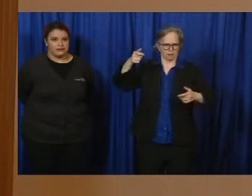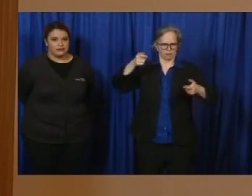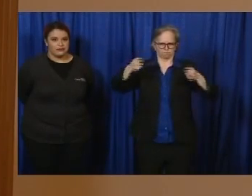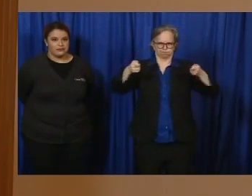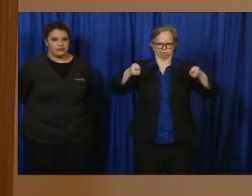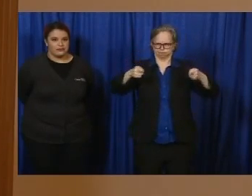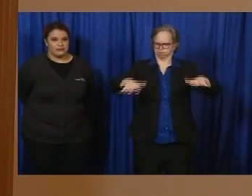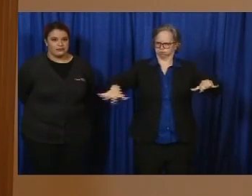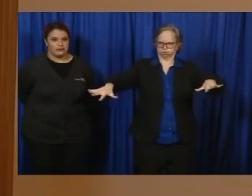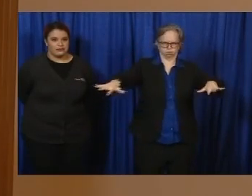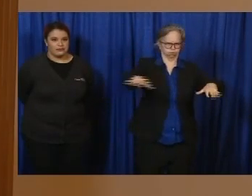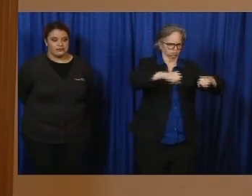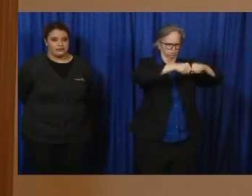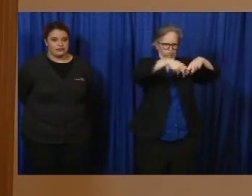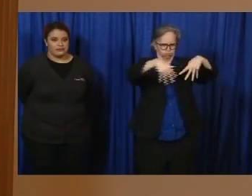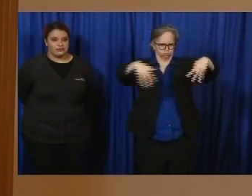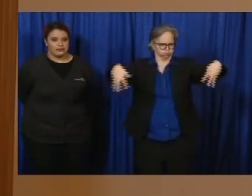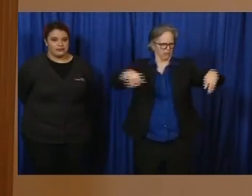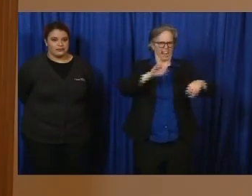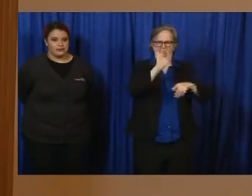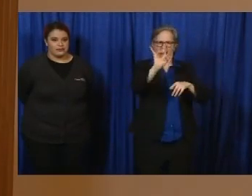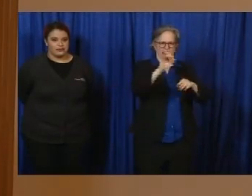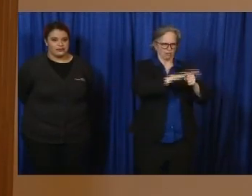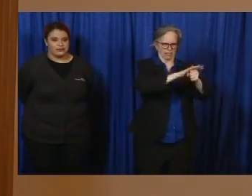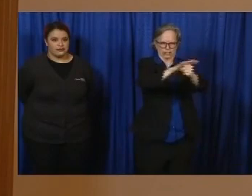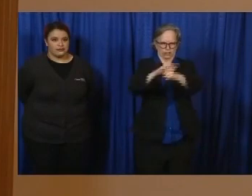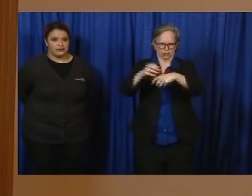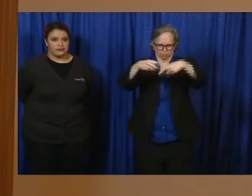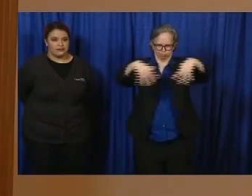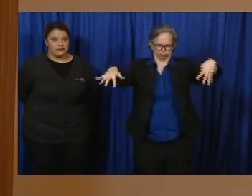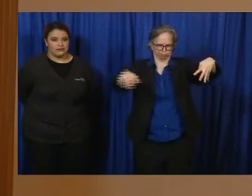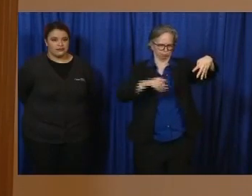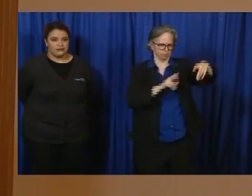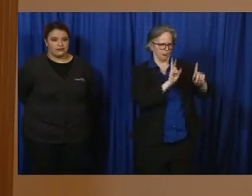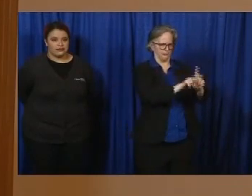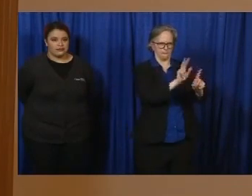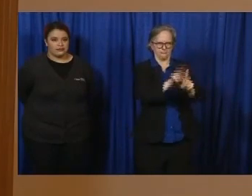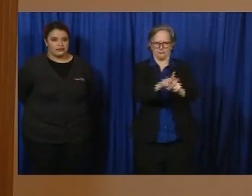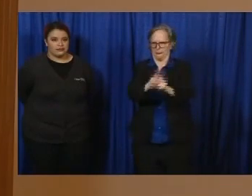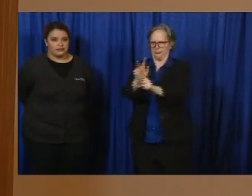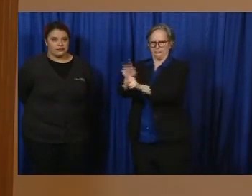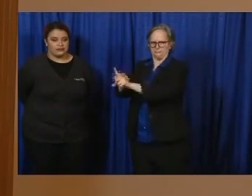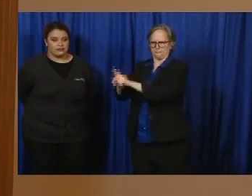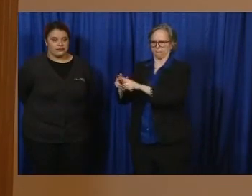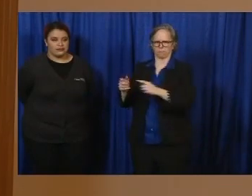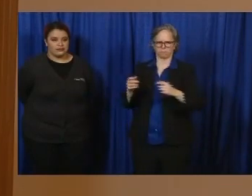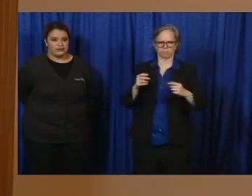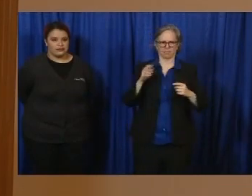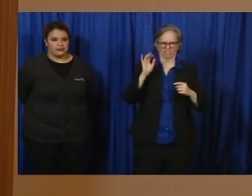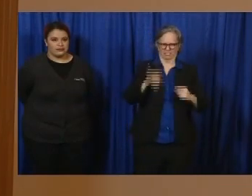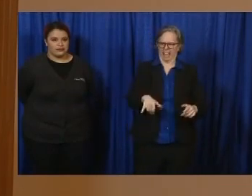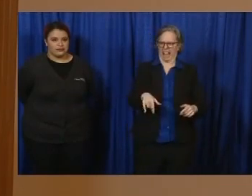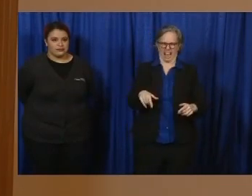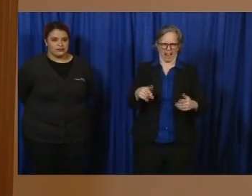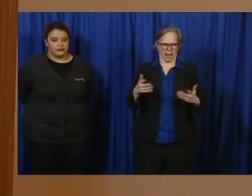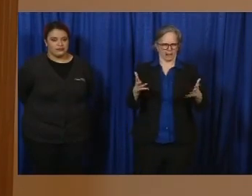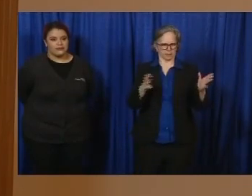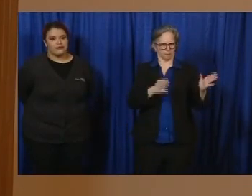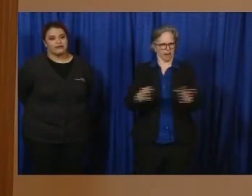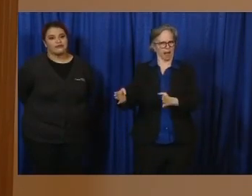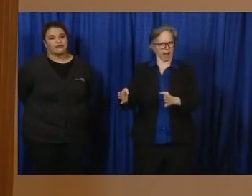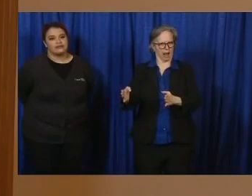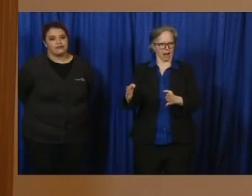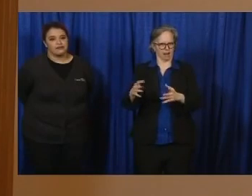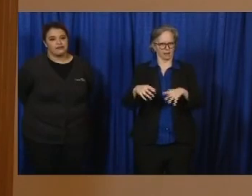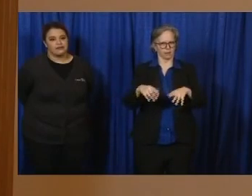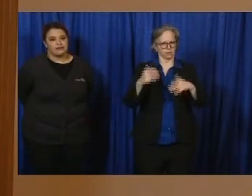then they're opening up more gates at the airport for more traffic. And that is the level of planning we're doing. So we're building